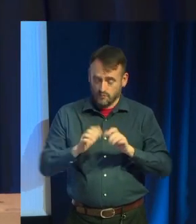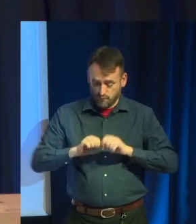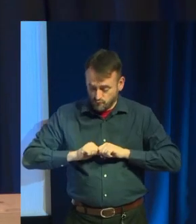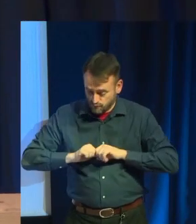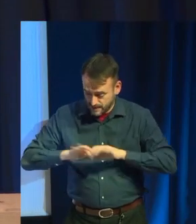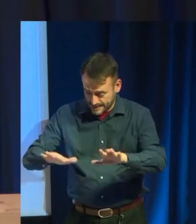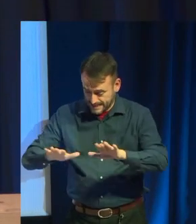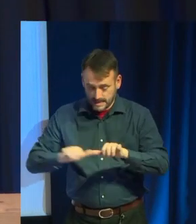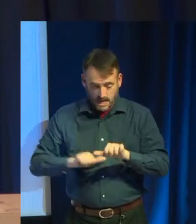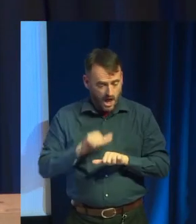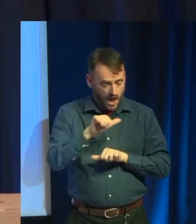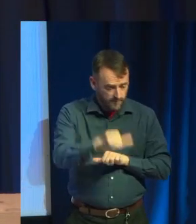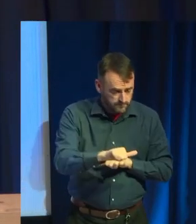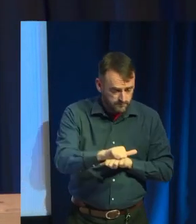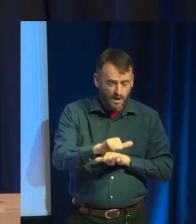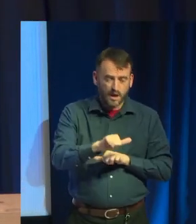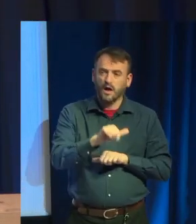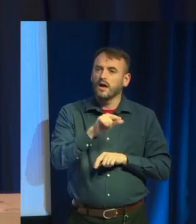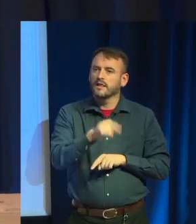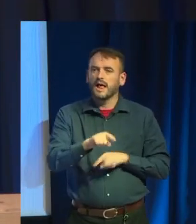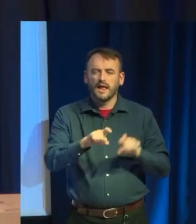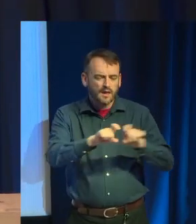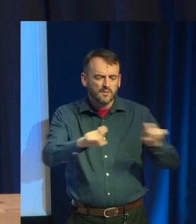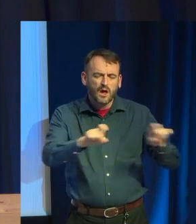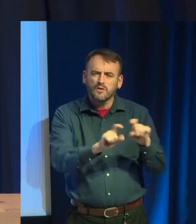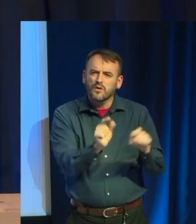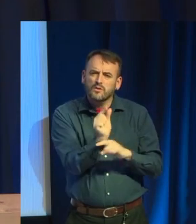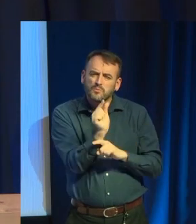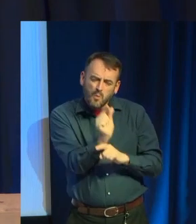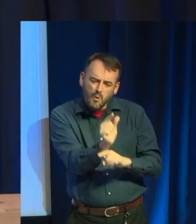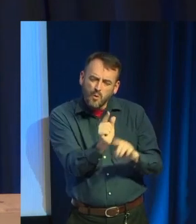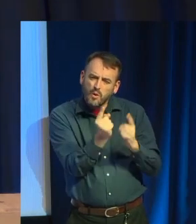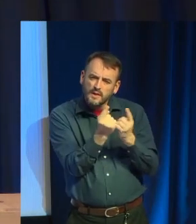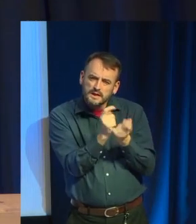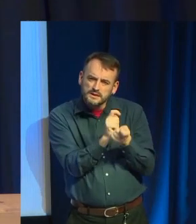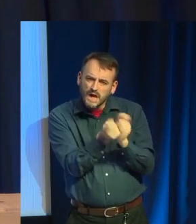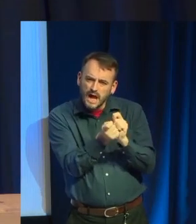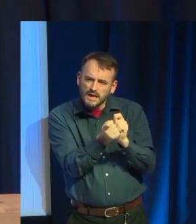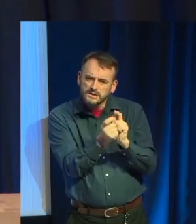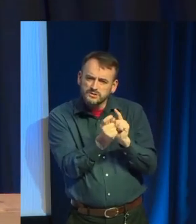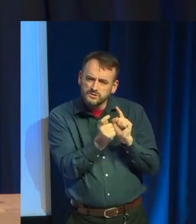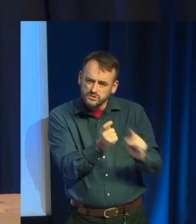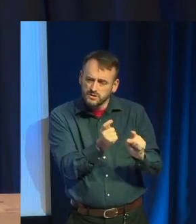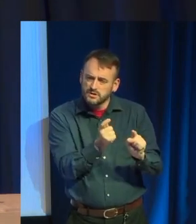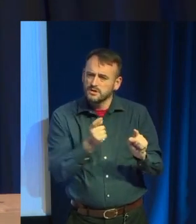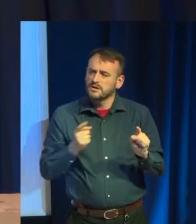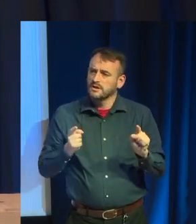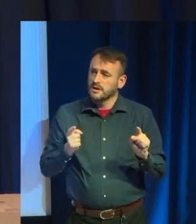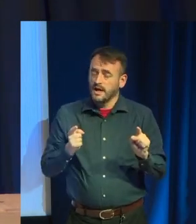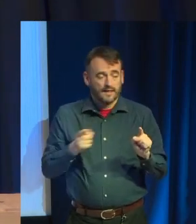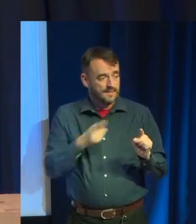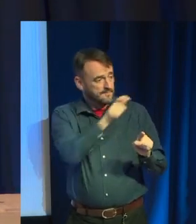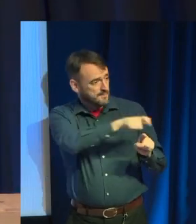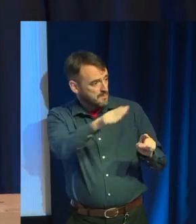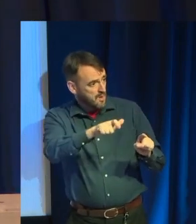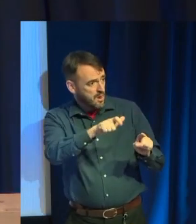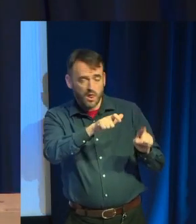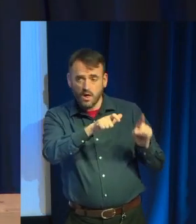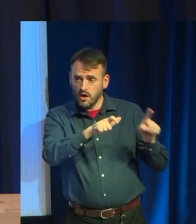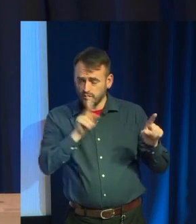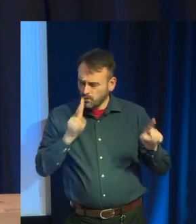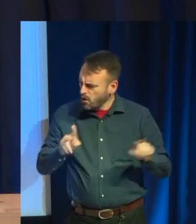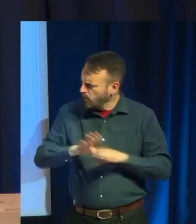2 small things that were changed in the words that we didn't change in the text, and people immediately started like, oh no, it's not exactly the